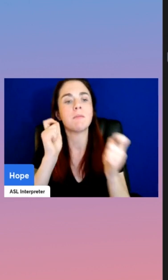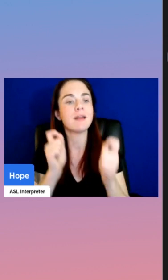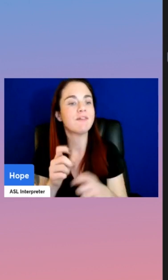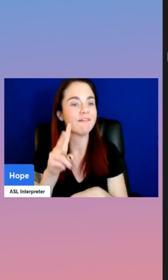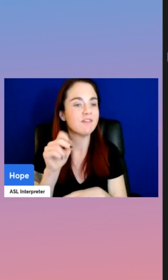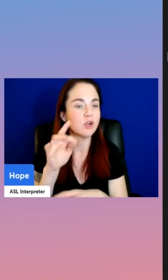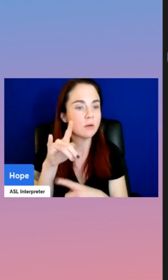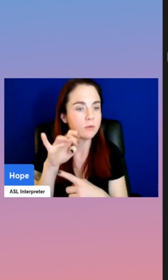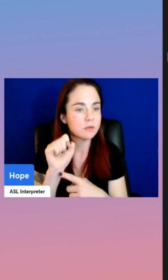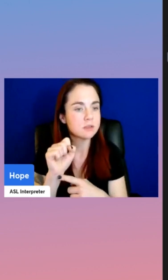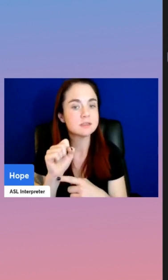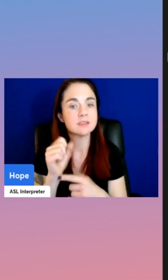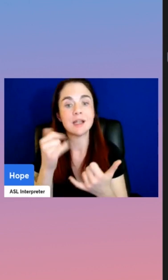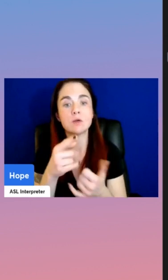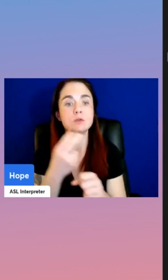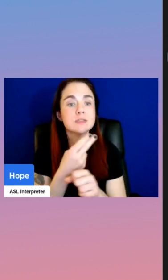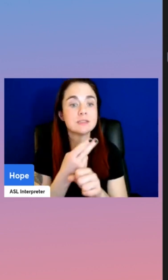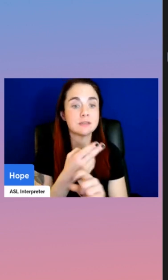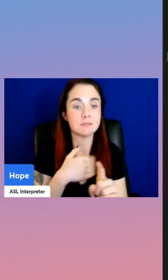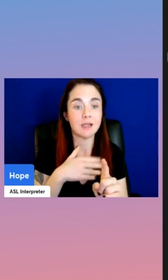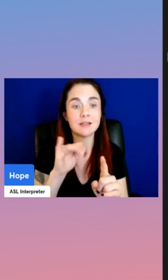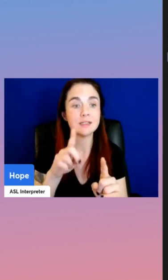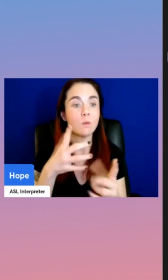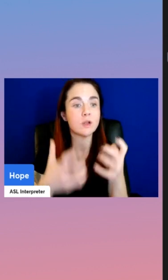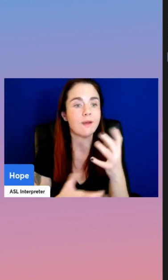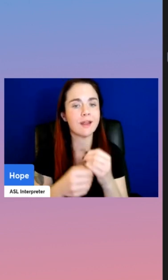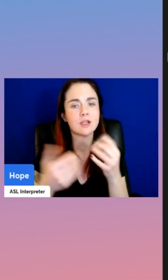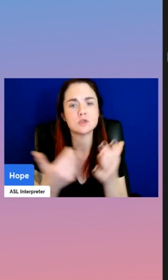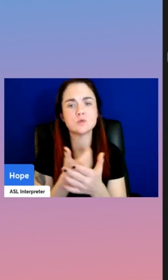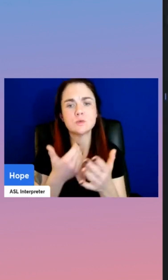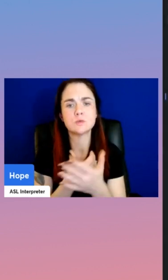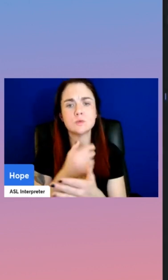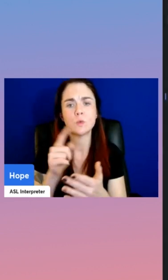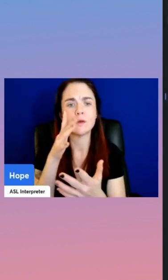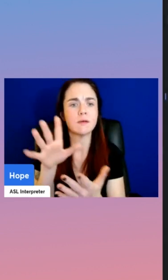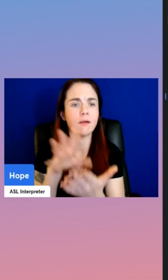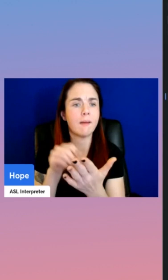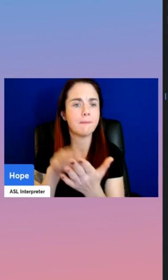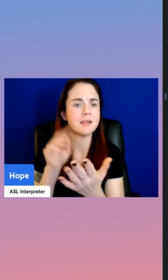of using an AMI ID, let's add a new variable. Let me copy those from